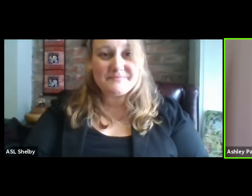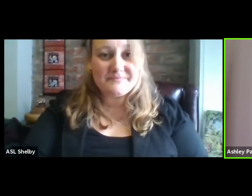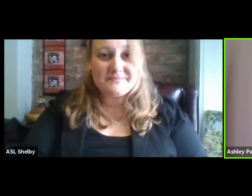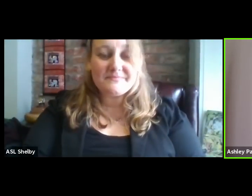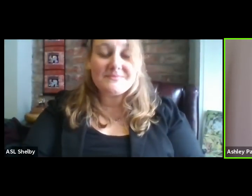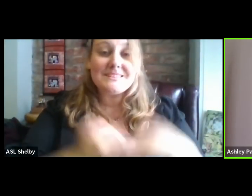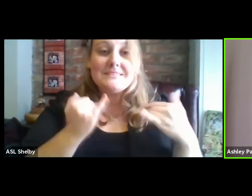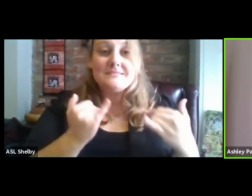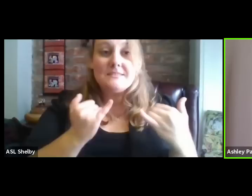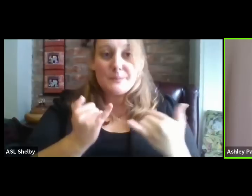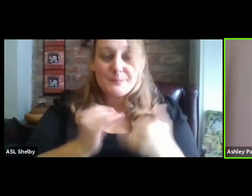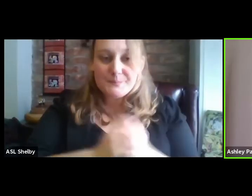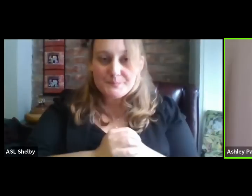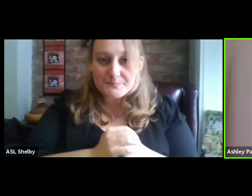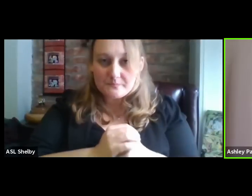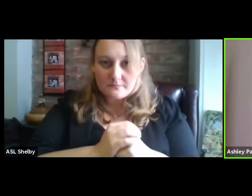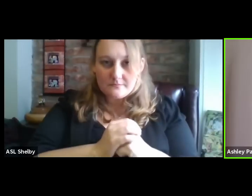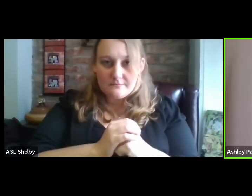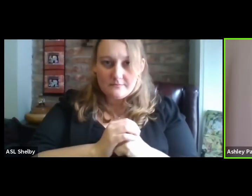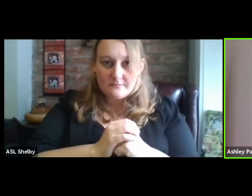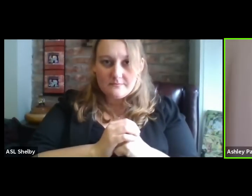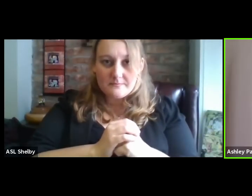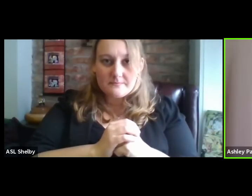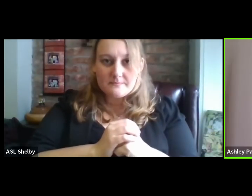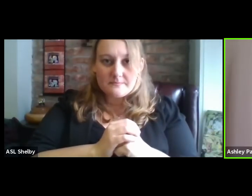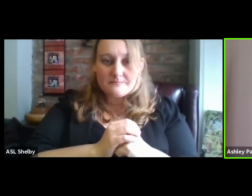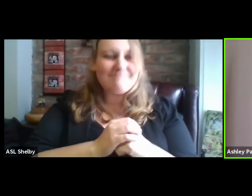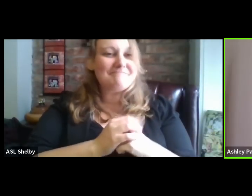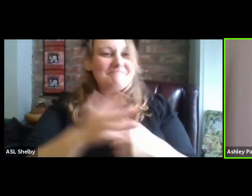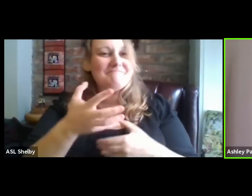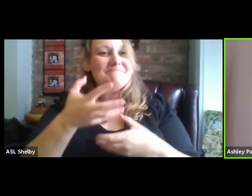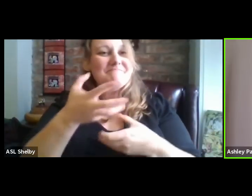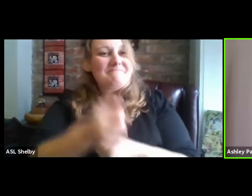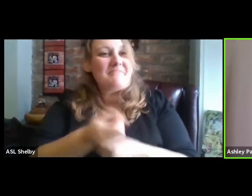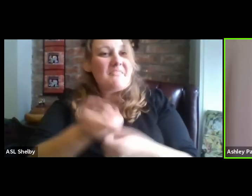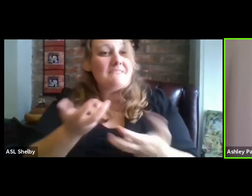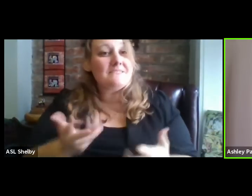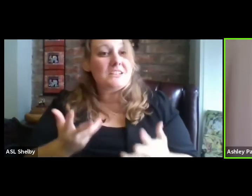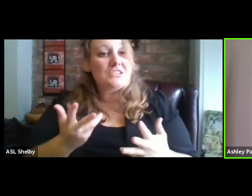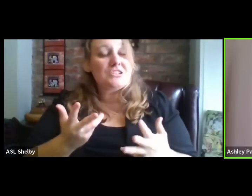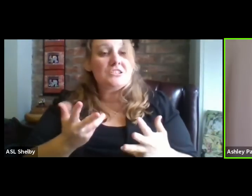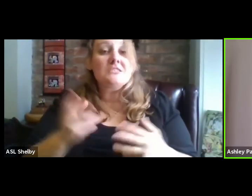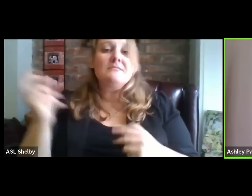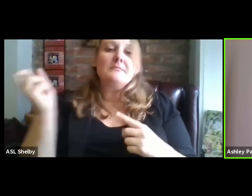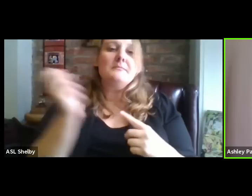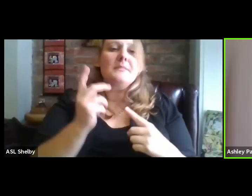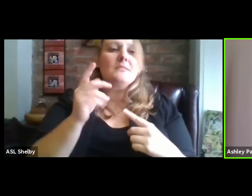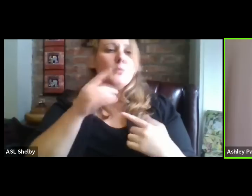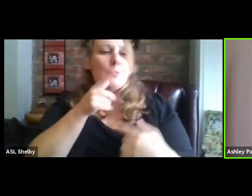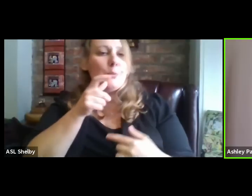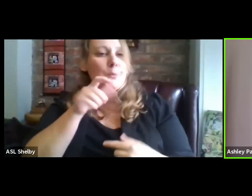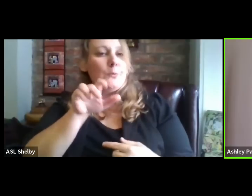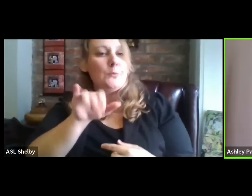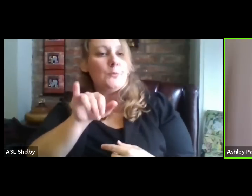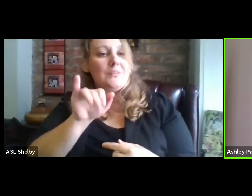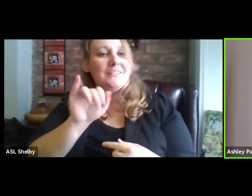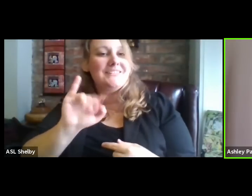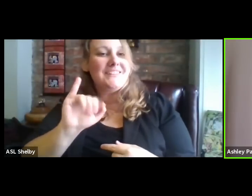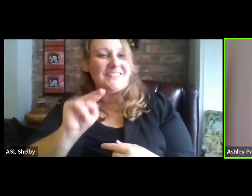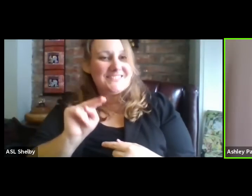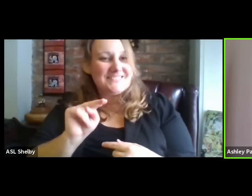Now, to finish things up, I'm gonna invite Yen to come back, show their beautiful